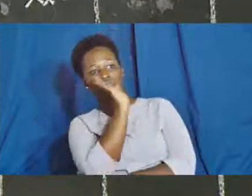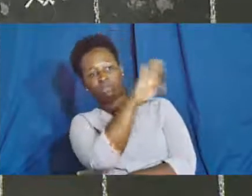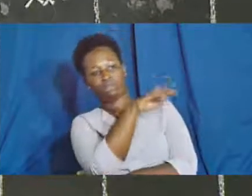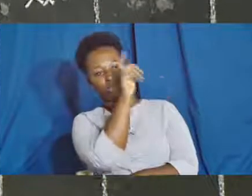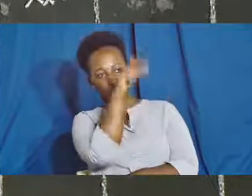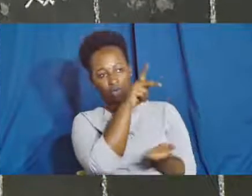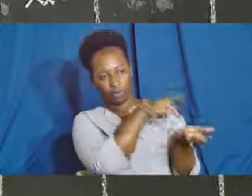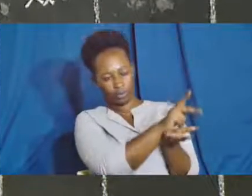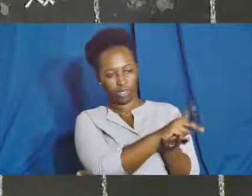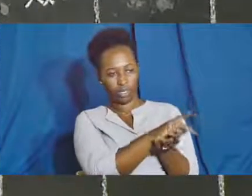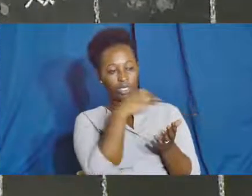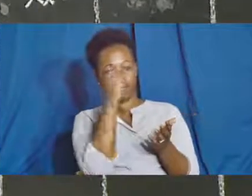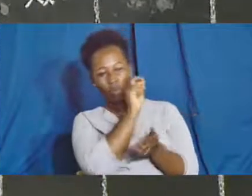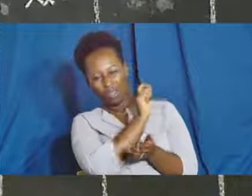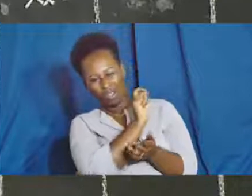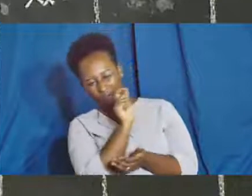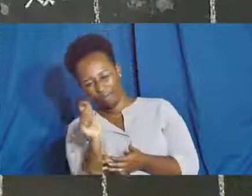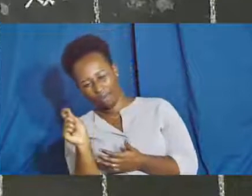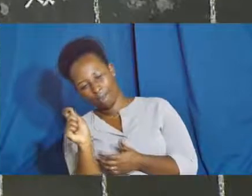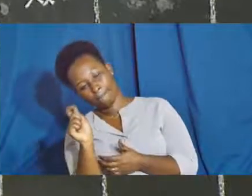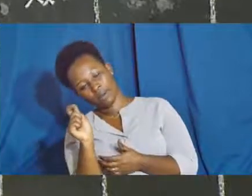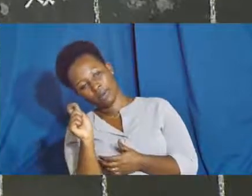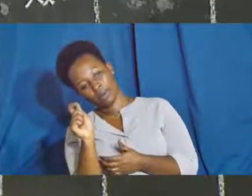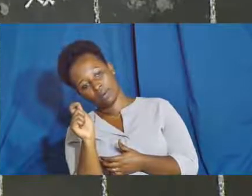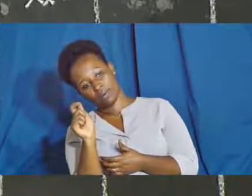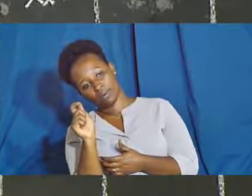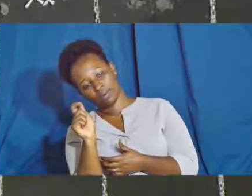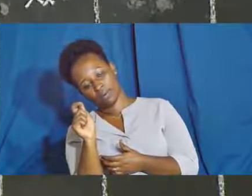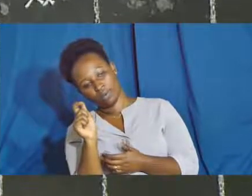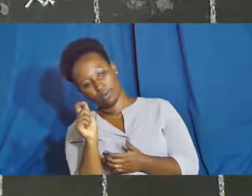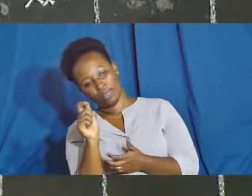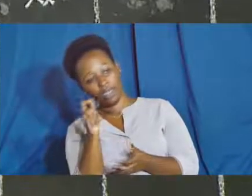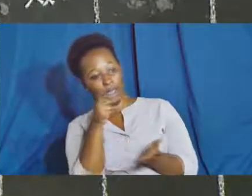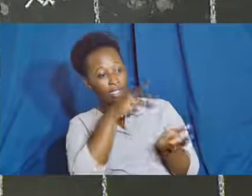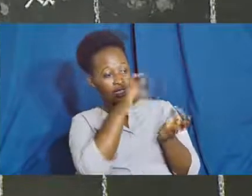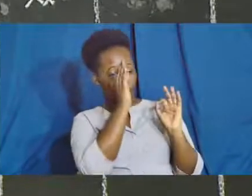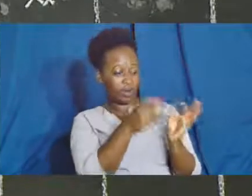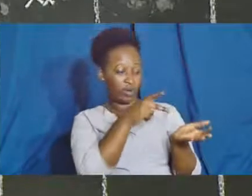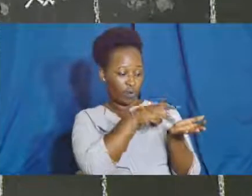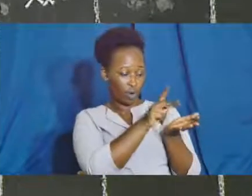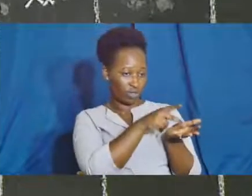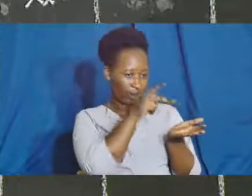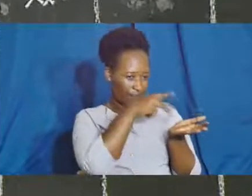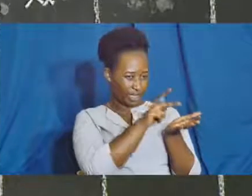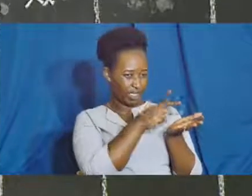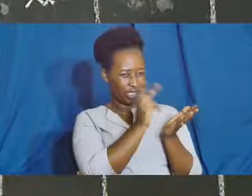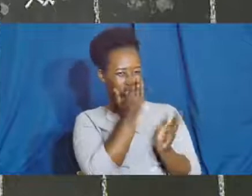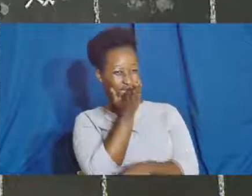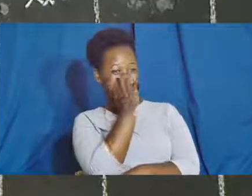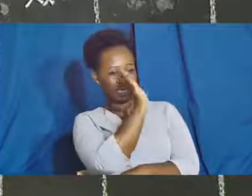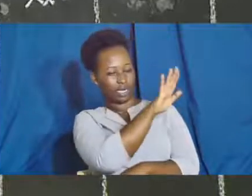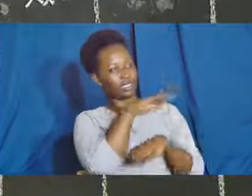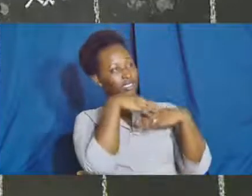Then you have to subtract what we call purchases returns or return